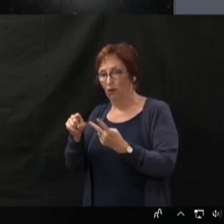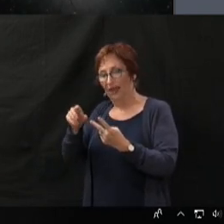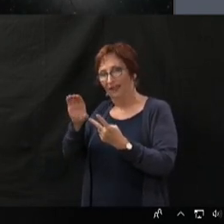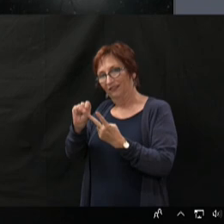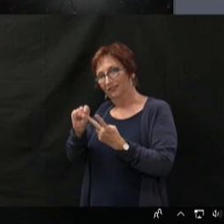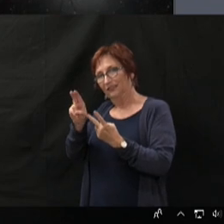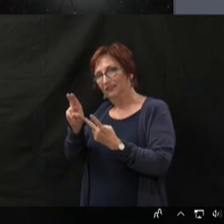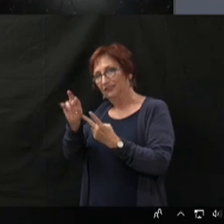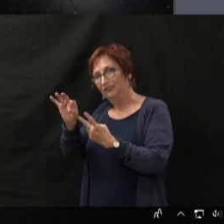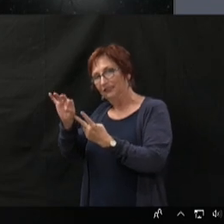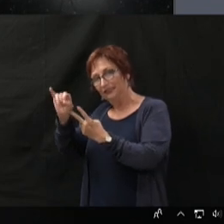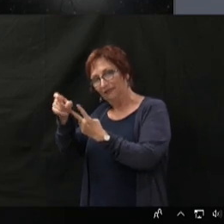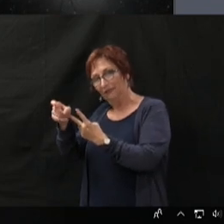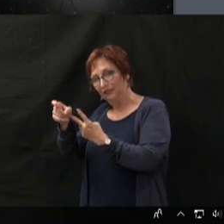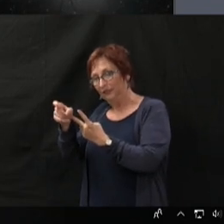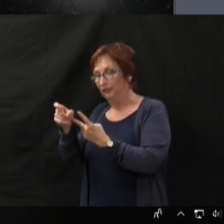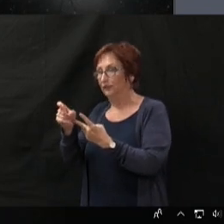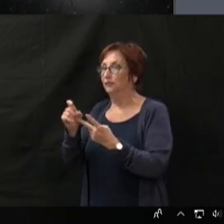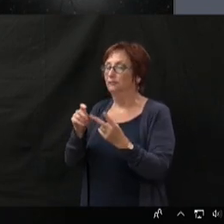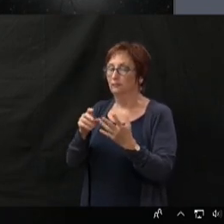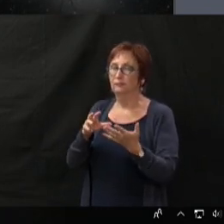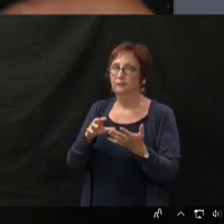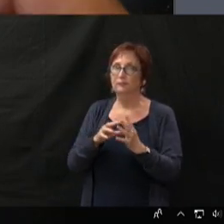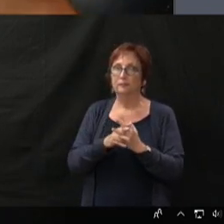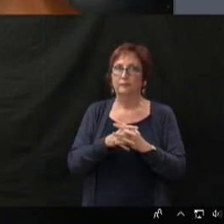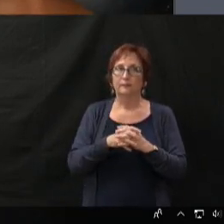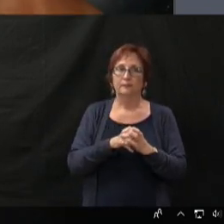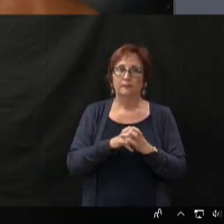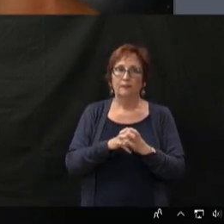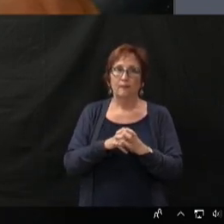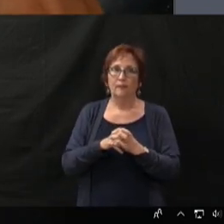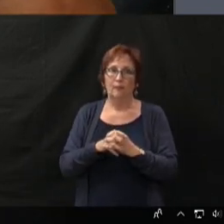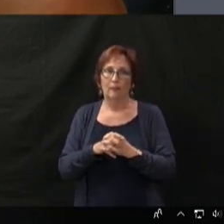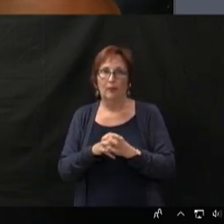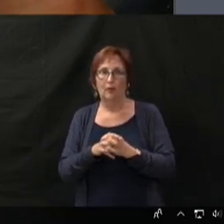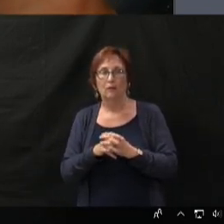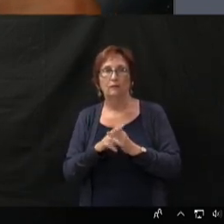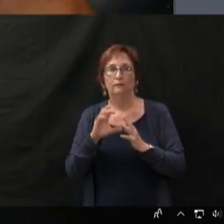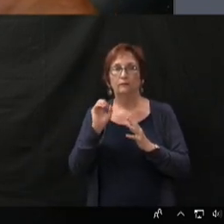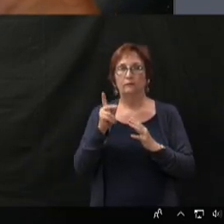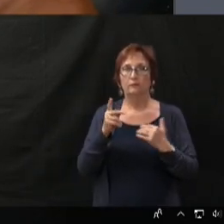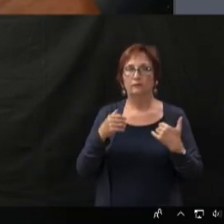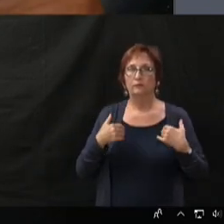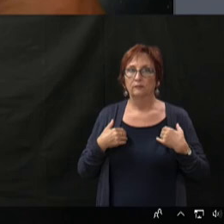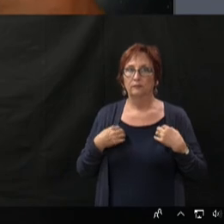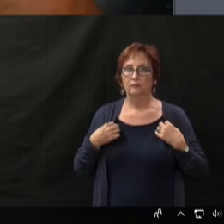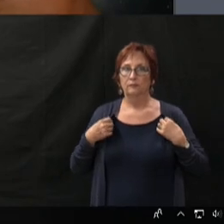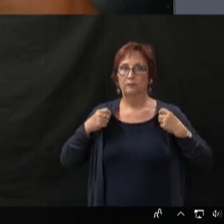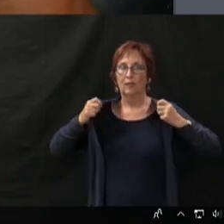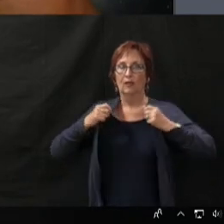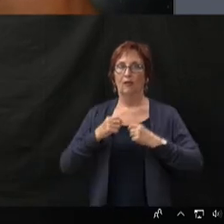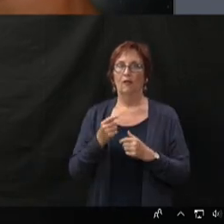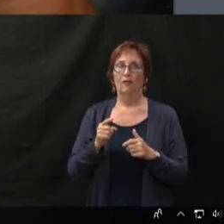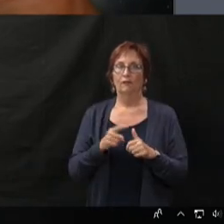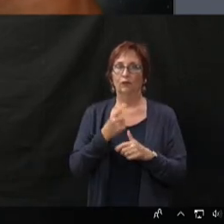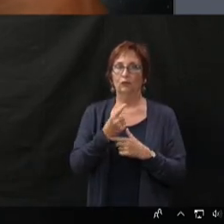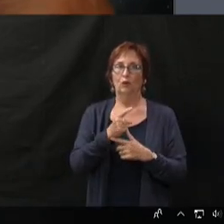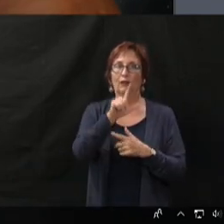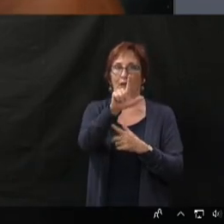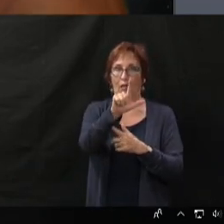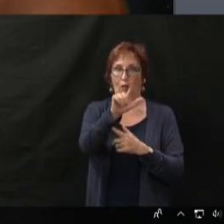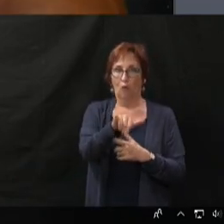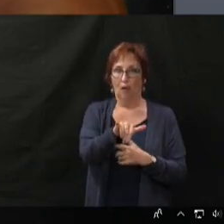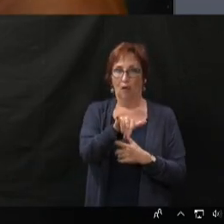meaning, and an example word. All right, so we have, first one is